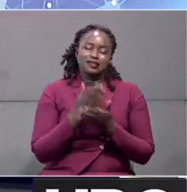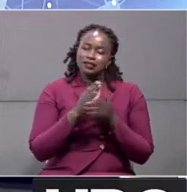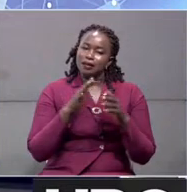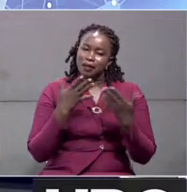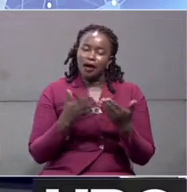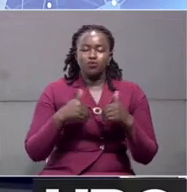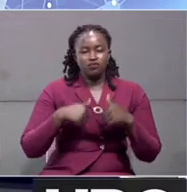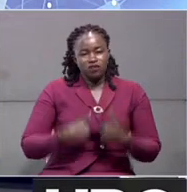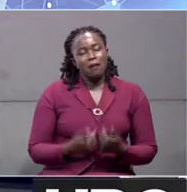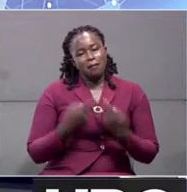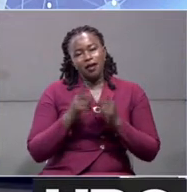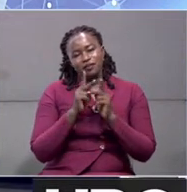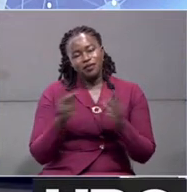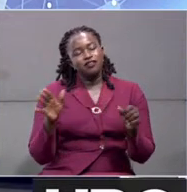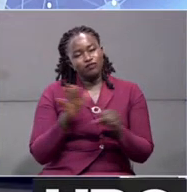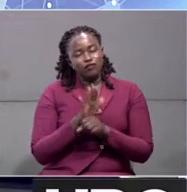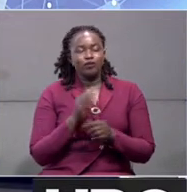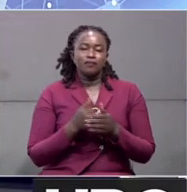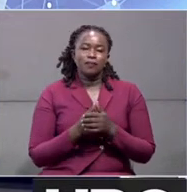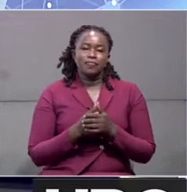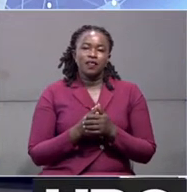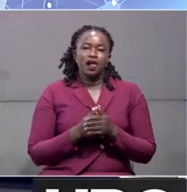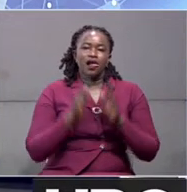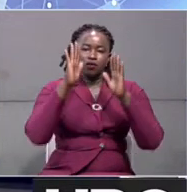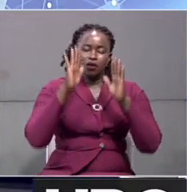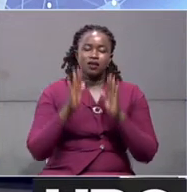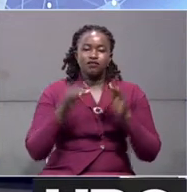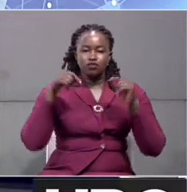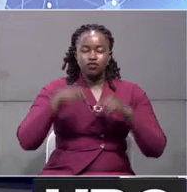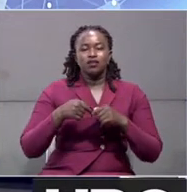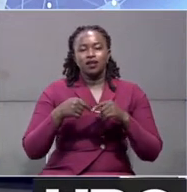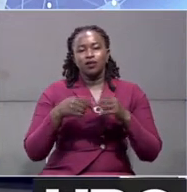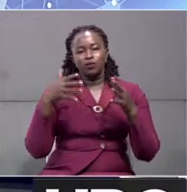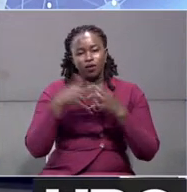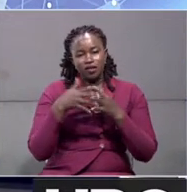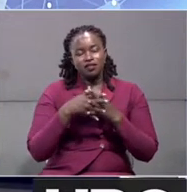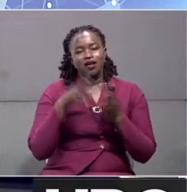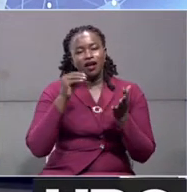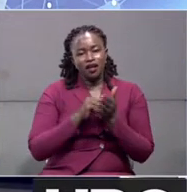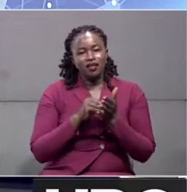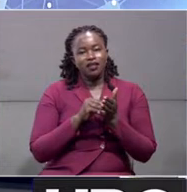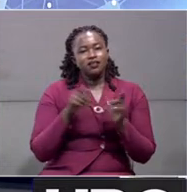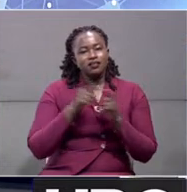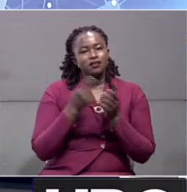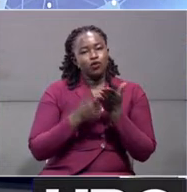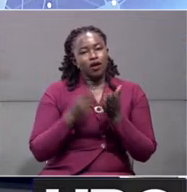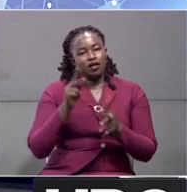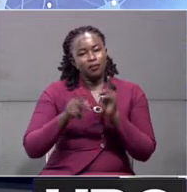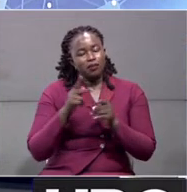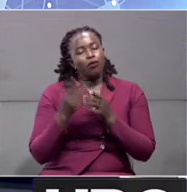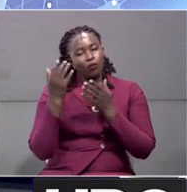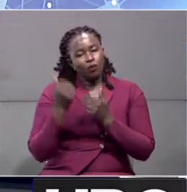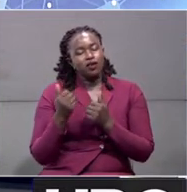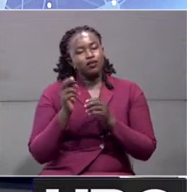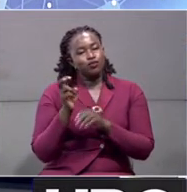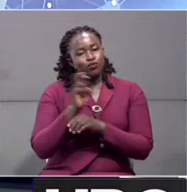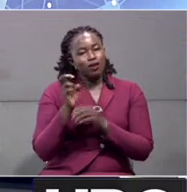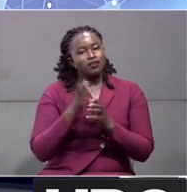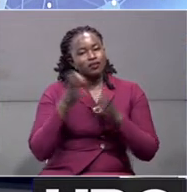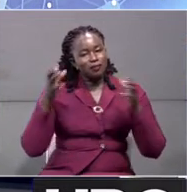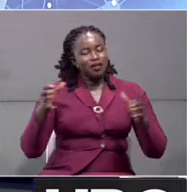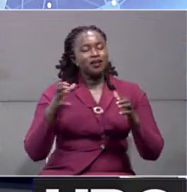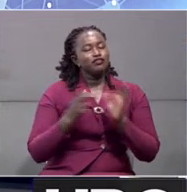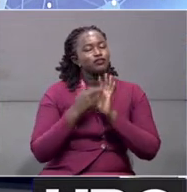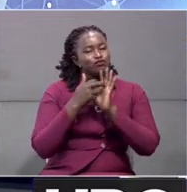but restful though. Oh, that's wonderful. Well, it is a Wednesday again, and Ugandans are waiting to watch the biggest show in the